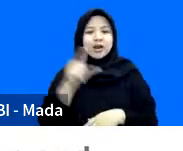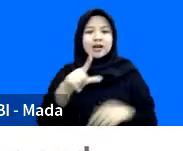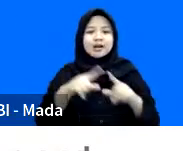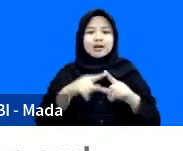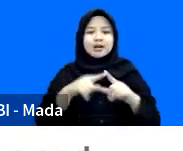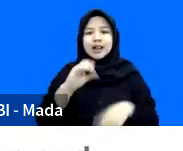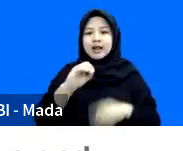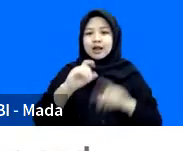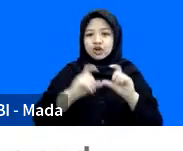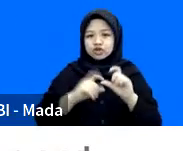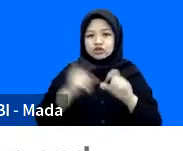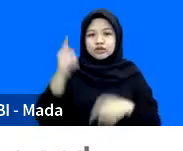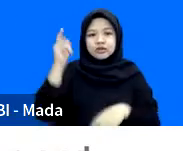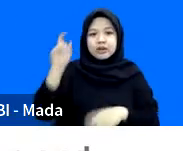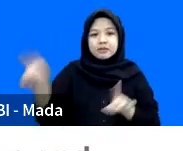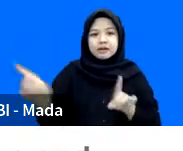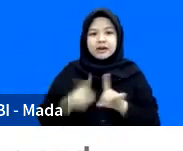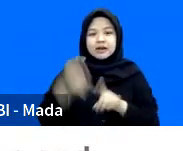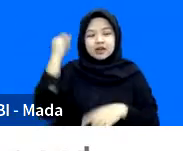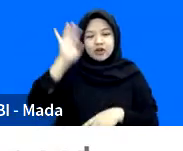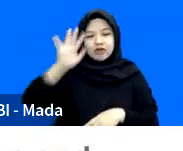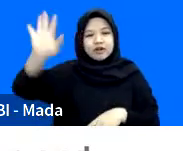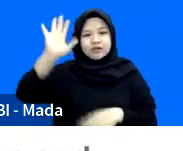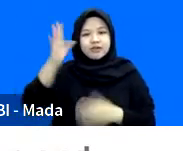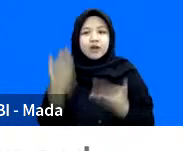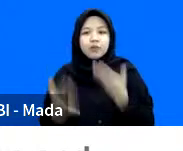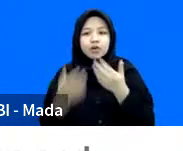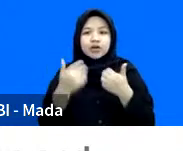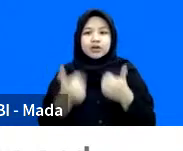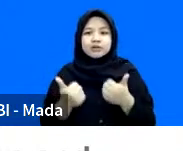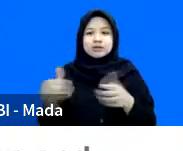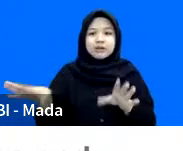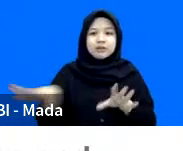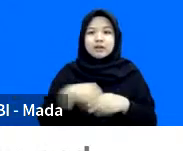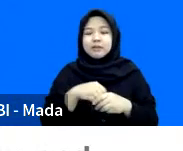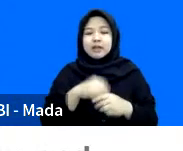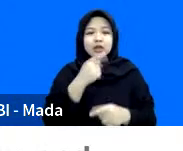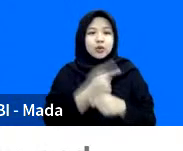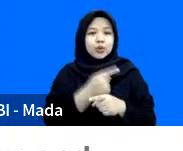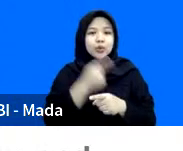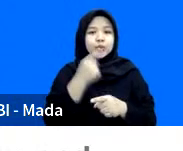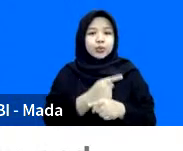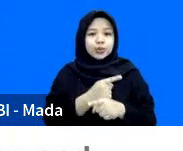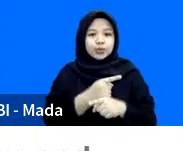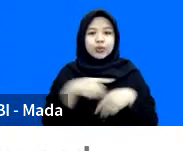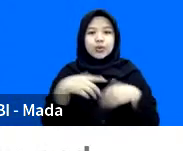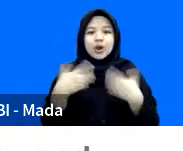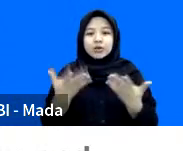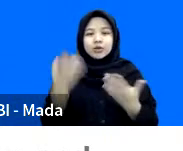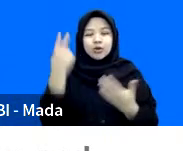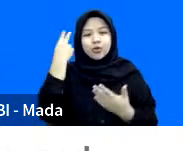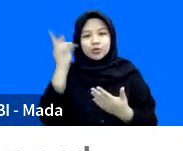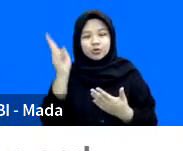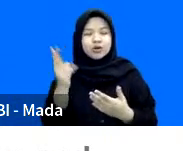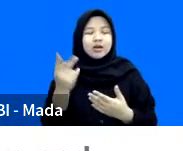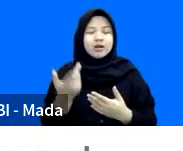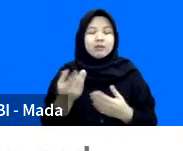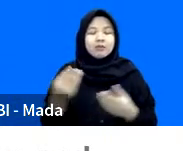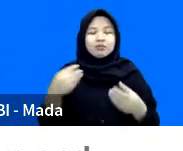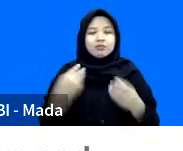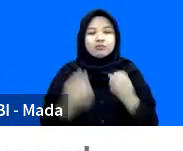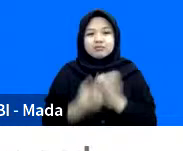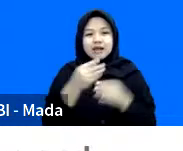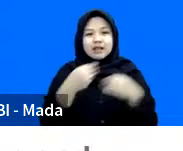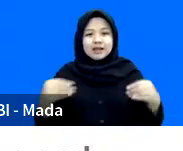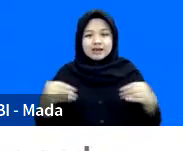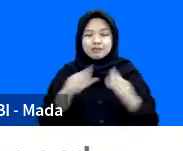every teacher with teacher development programs and new quality teaching and learning materials. And it's been extended